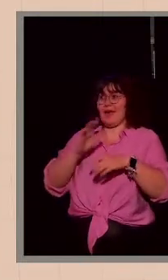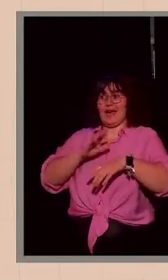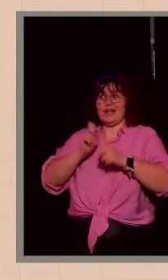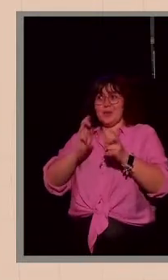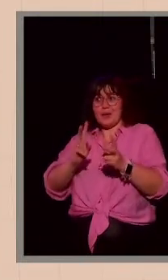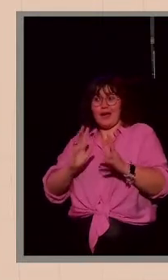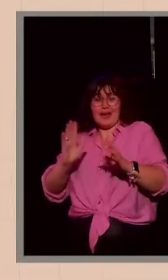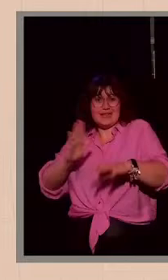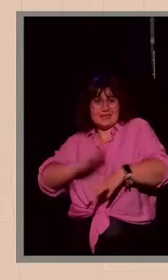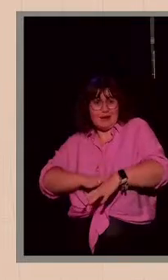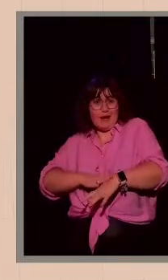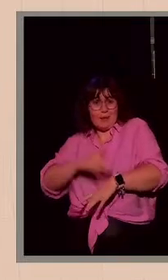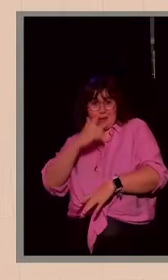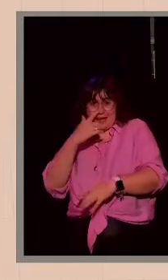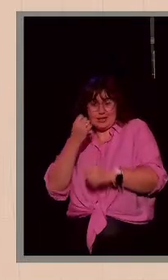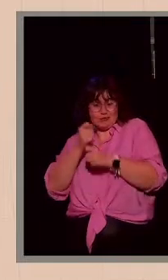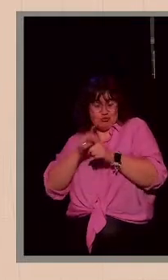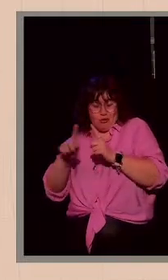want with them.